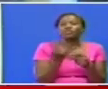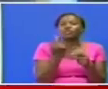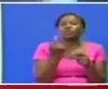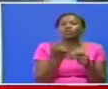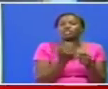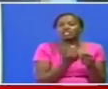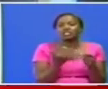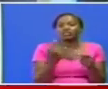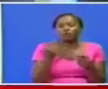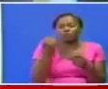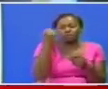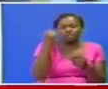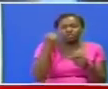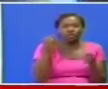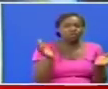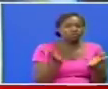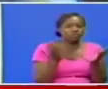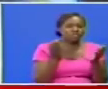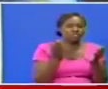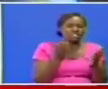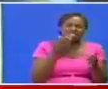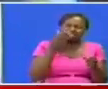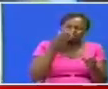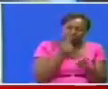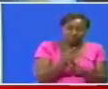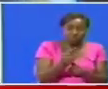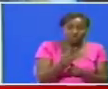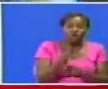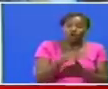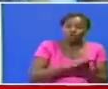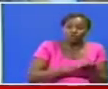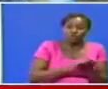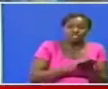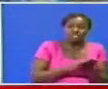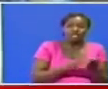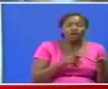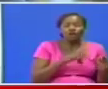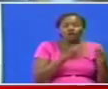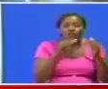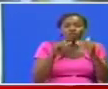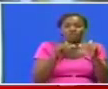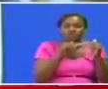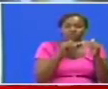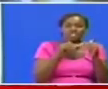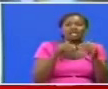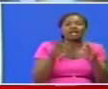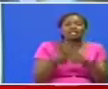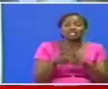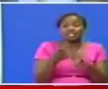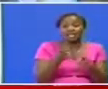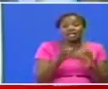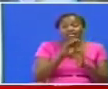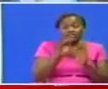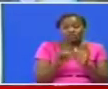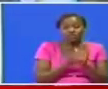political mobilization is an insult to a basic principle of democracy as enshrined in our constitution, the freedom of